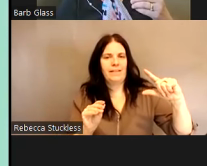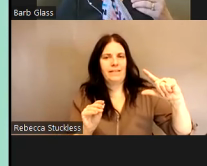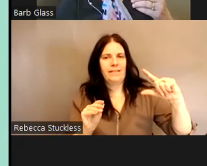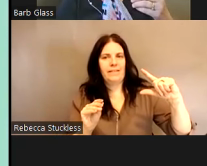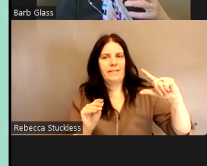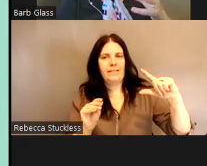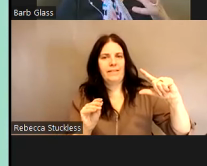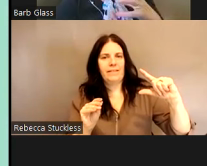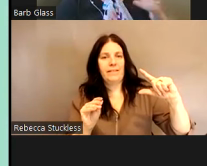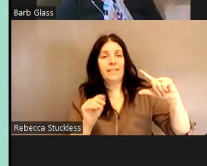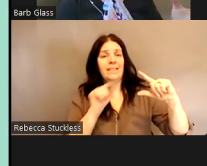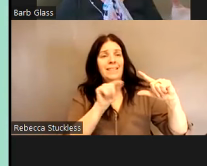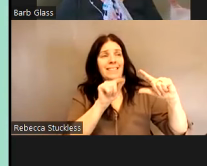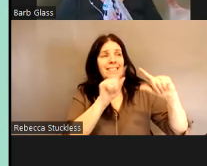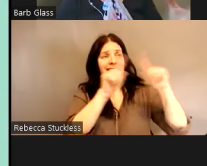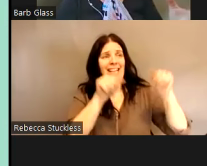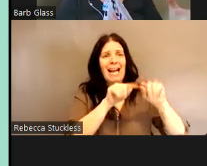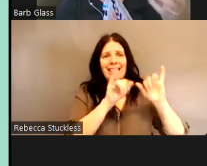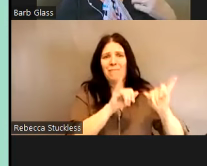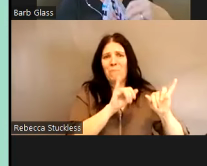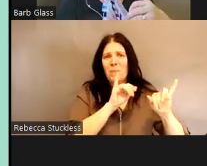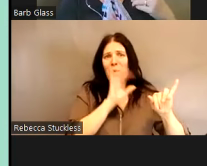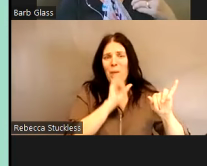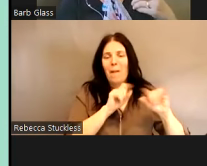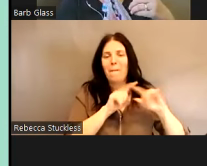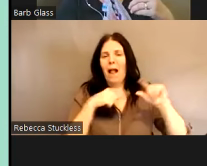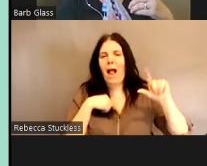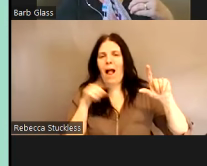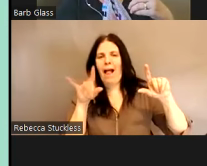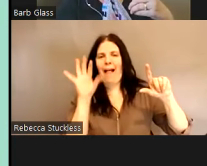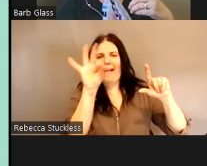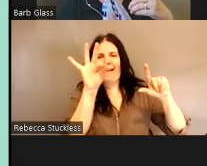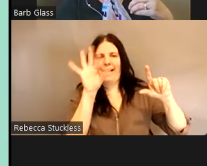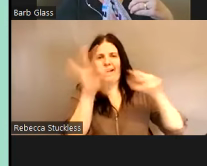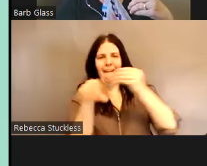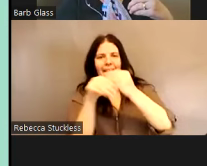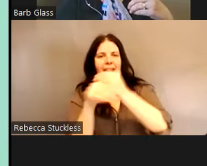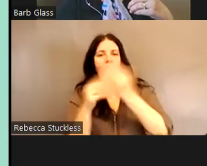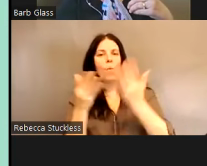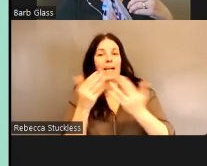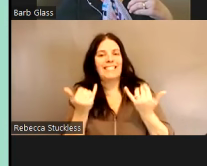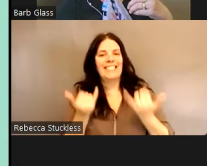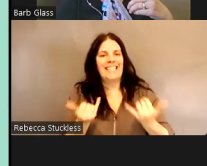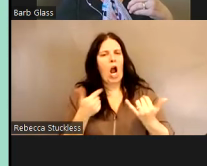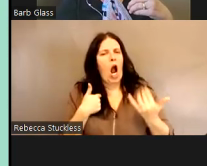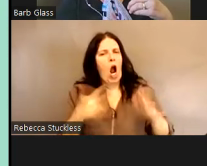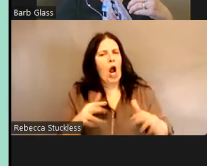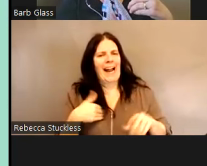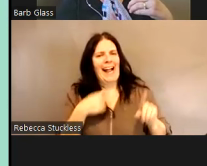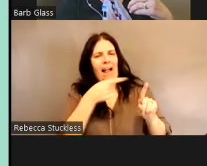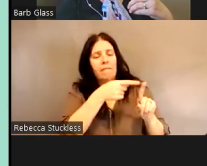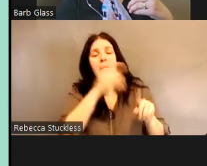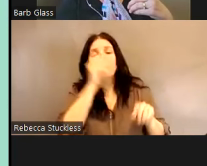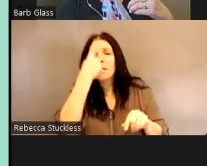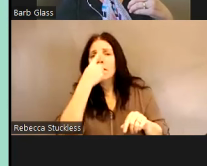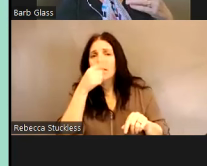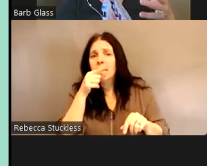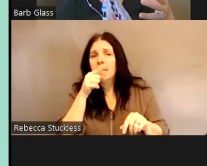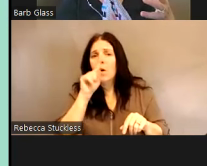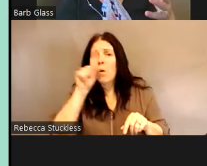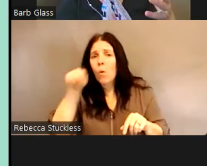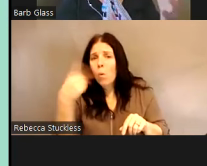slides with some connections back to our own OALCF competencies. Doesn't mean these are the only skills for success,